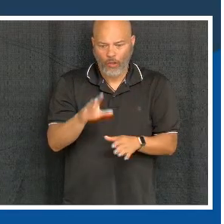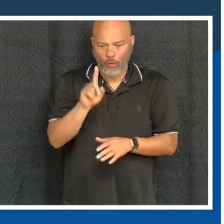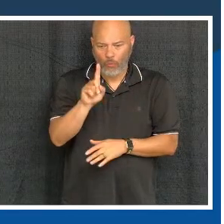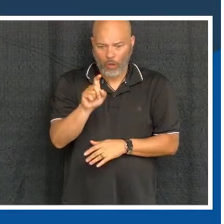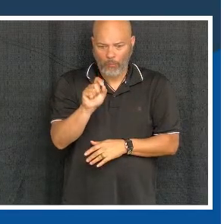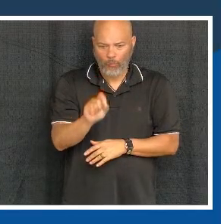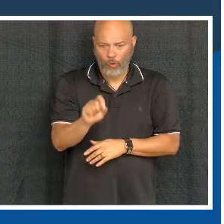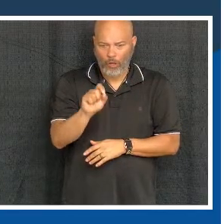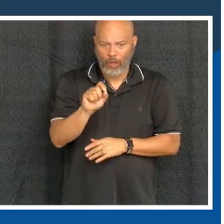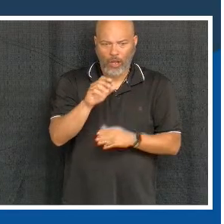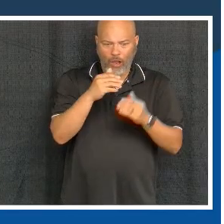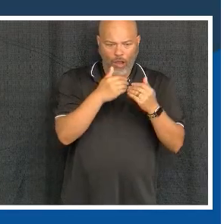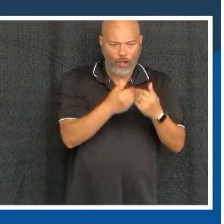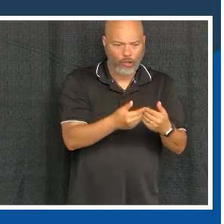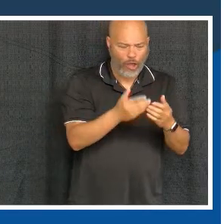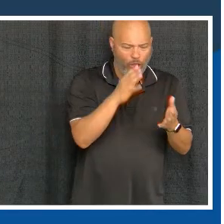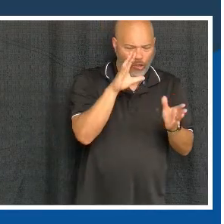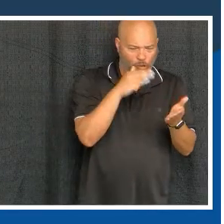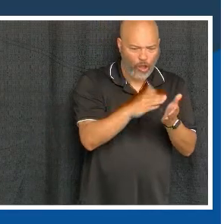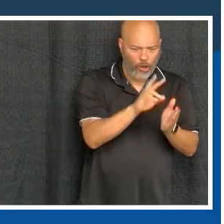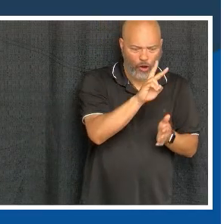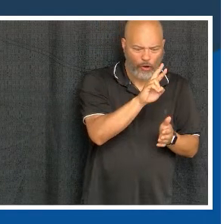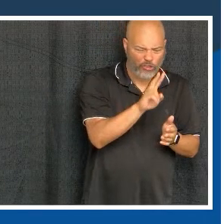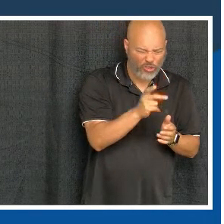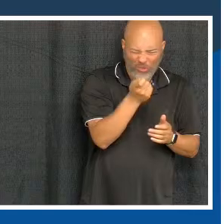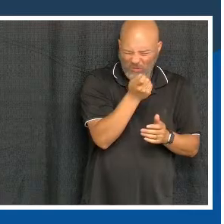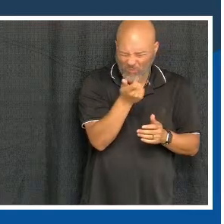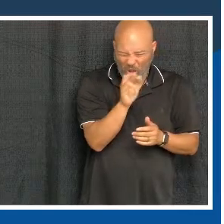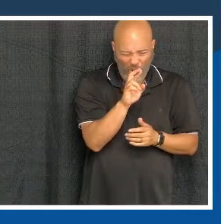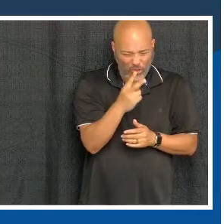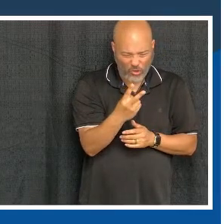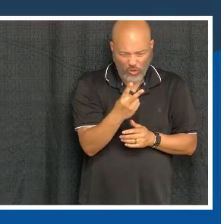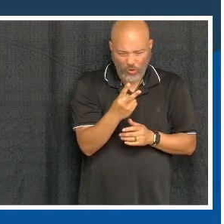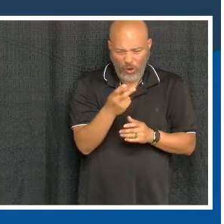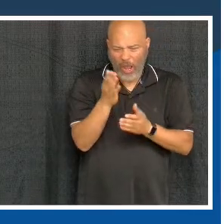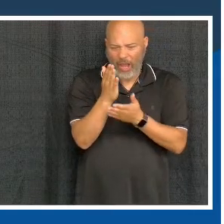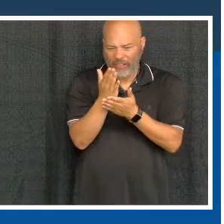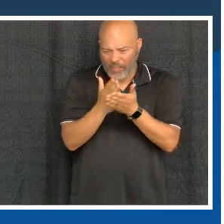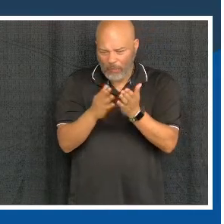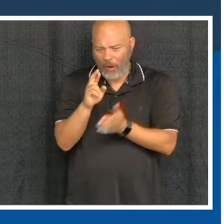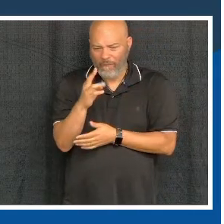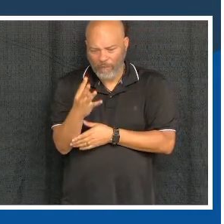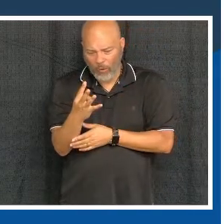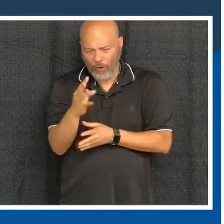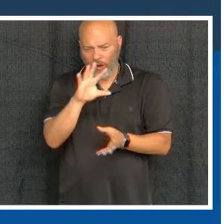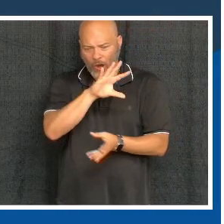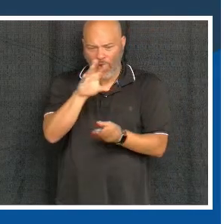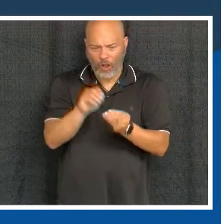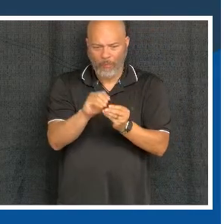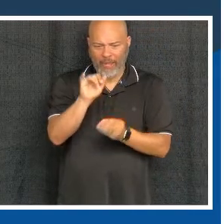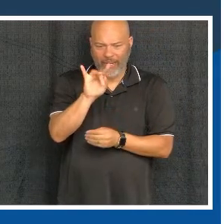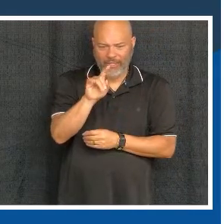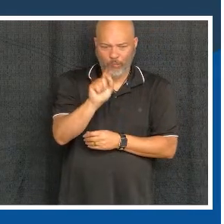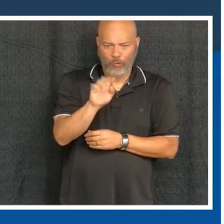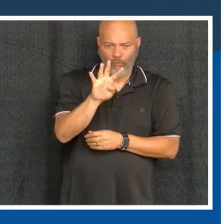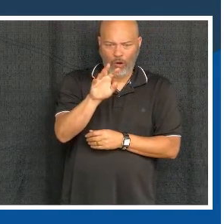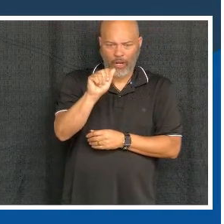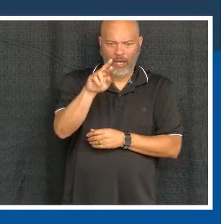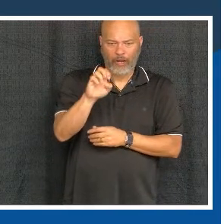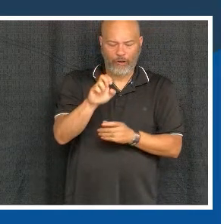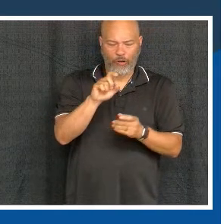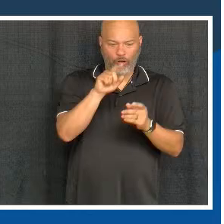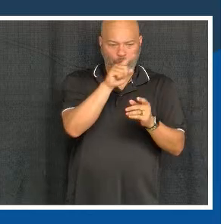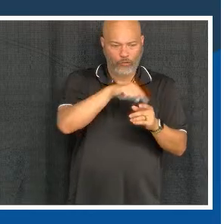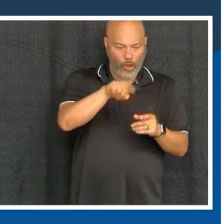of R1, a smidgen of R2, and a bit of R4, in total 18.4 acres going from